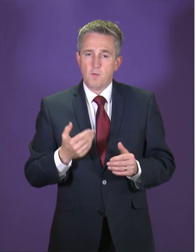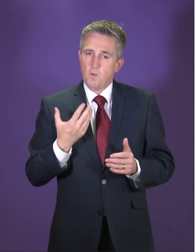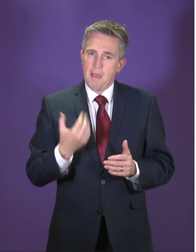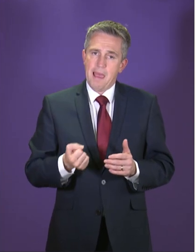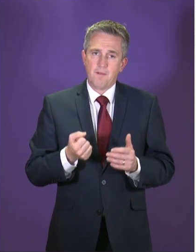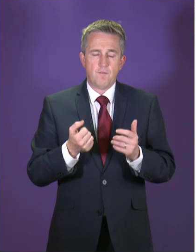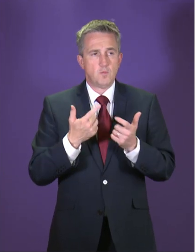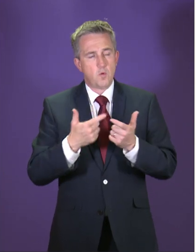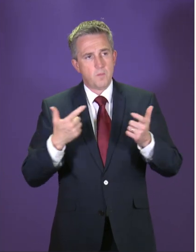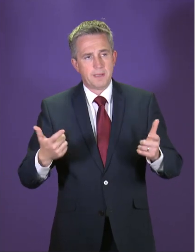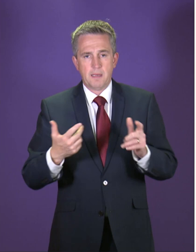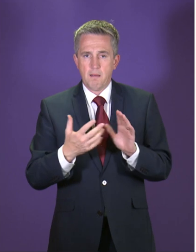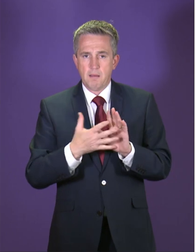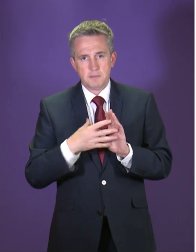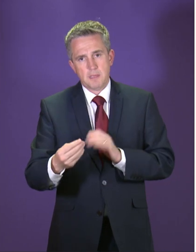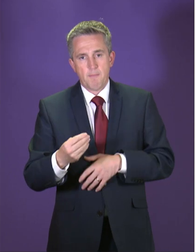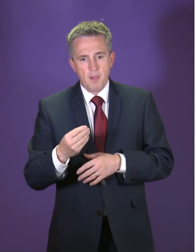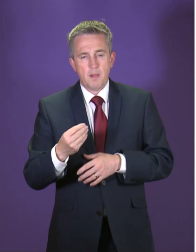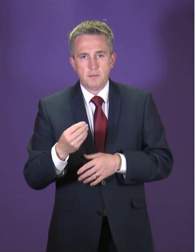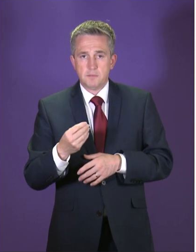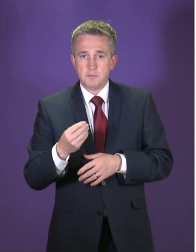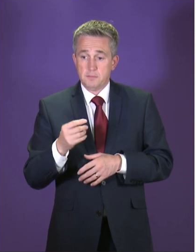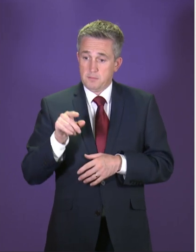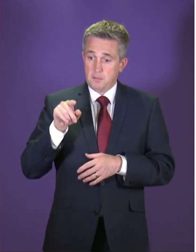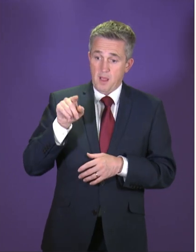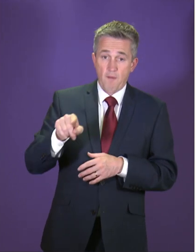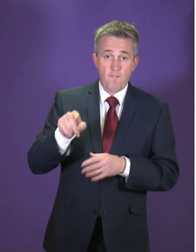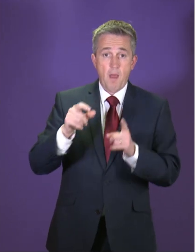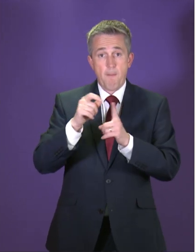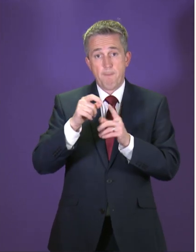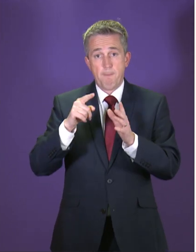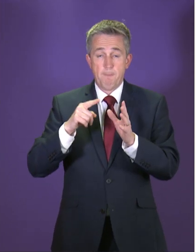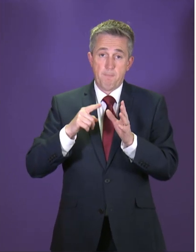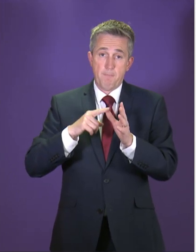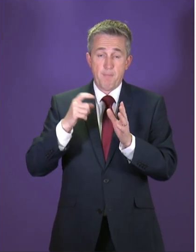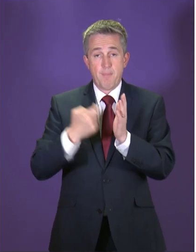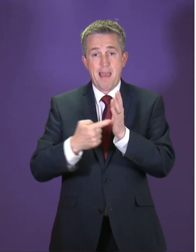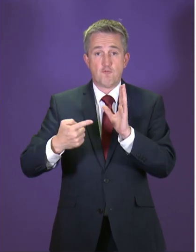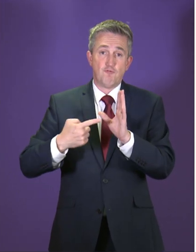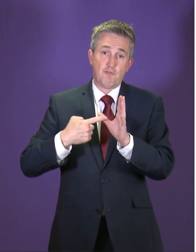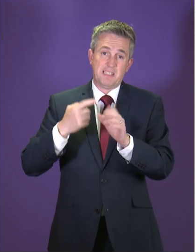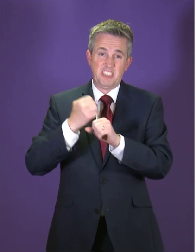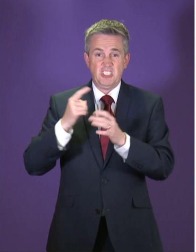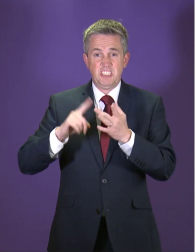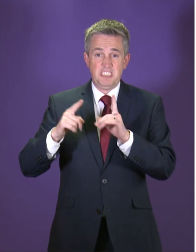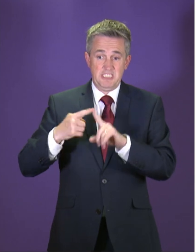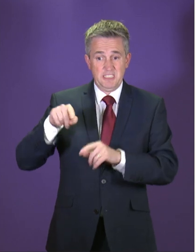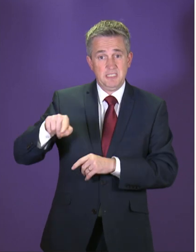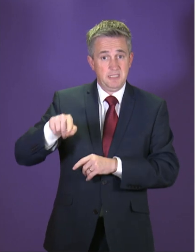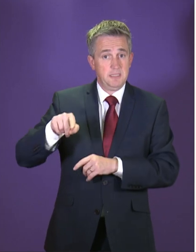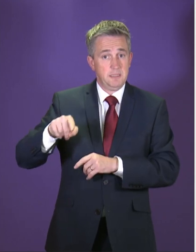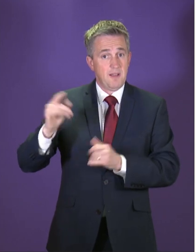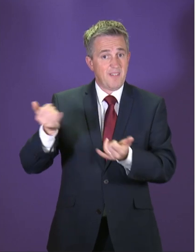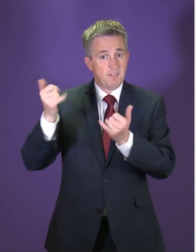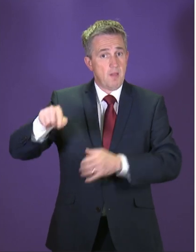examples like that one of Paraty, of Flippy. And